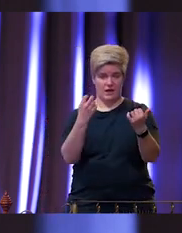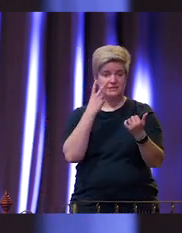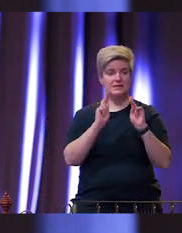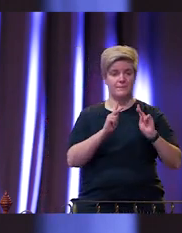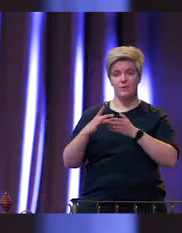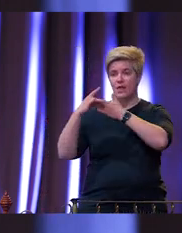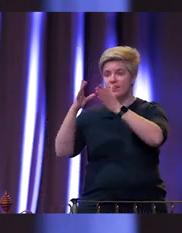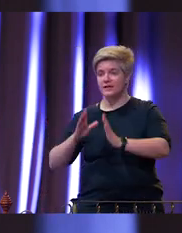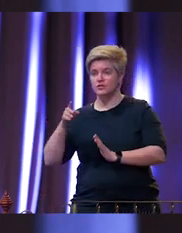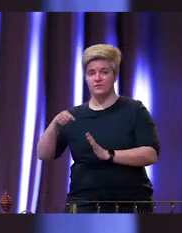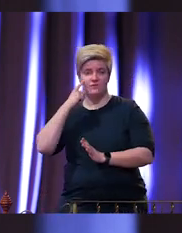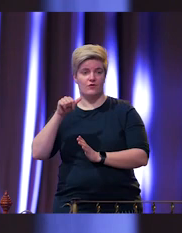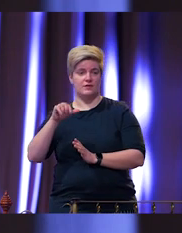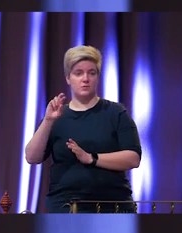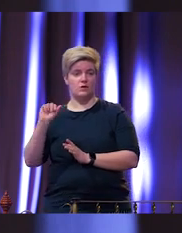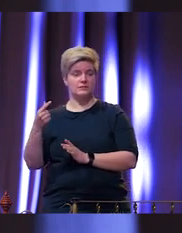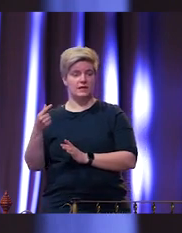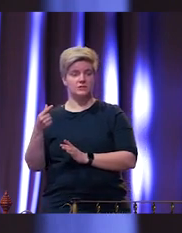these organizations,